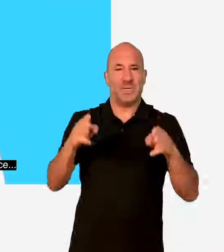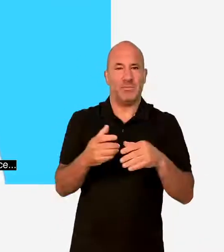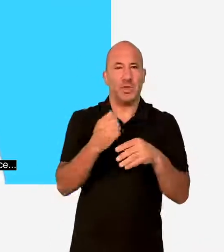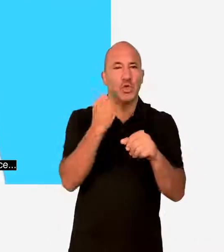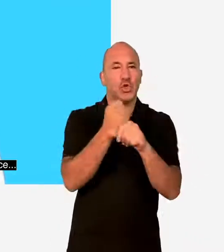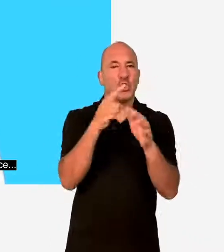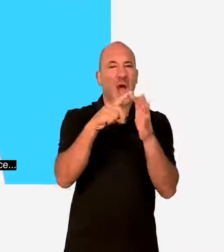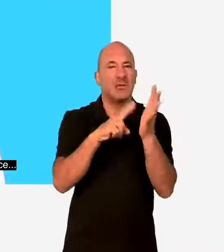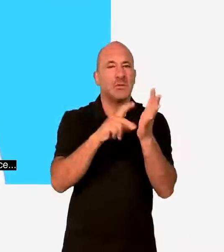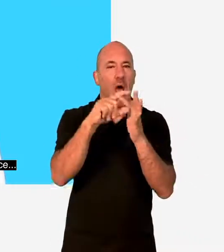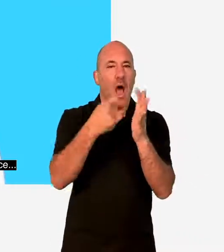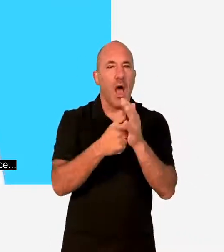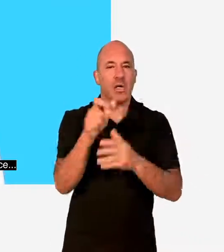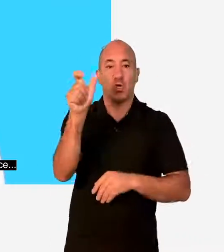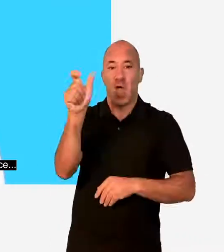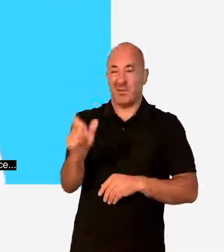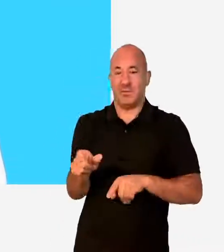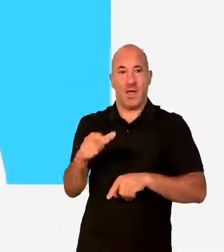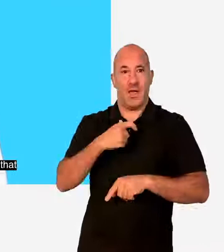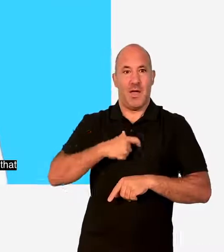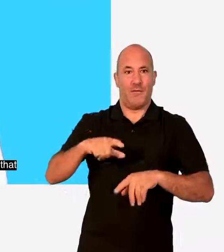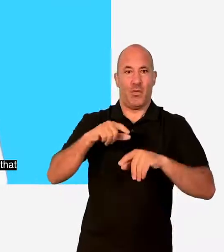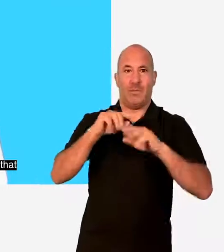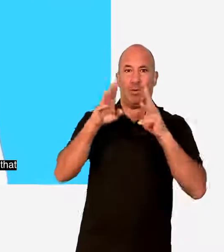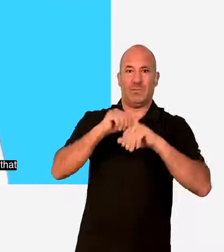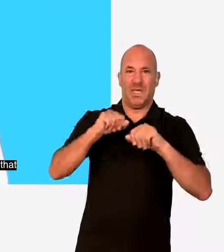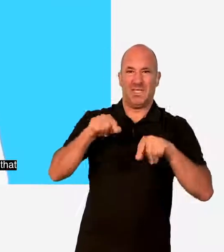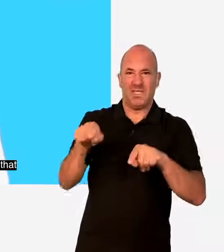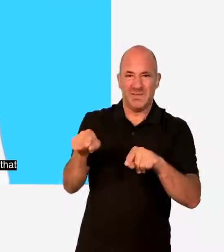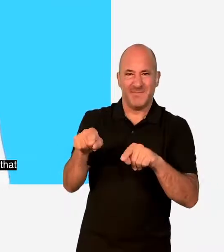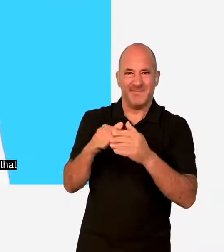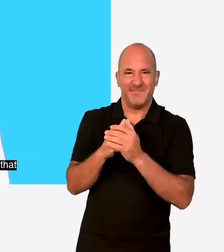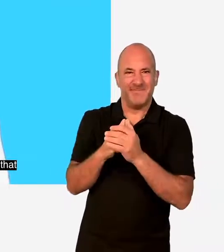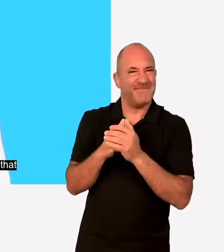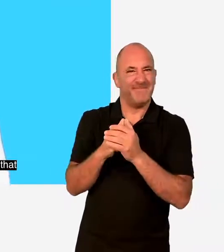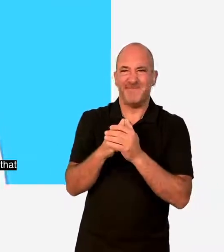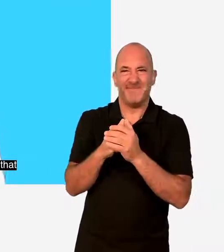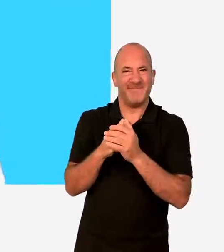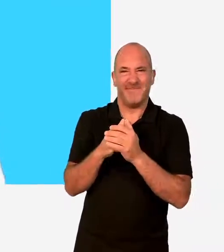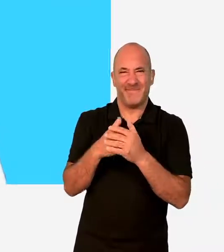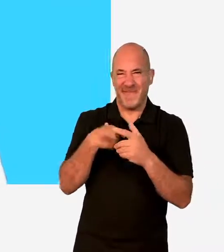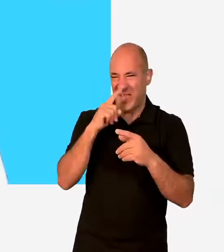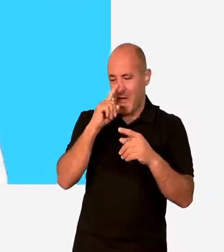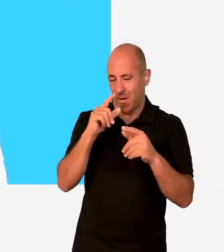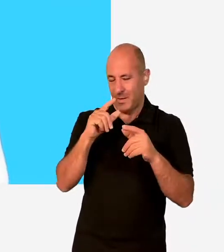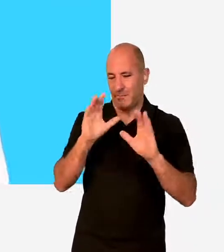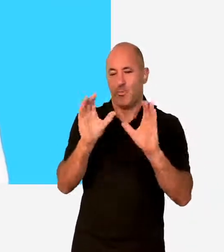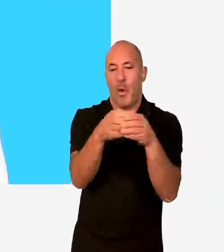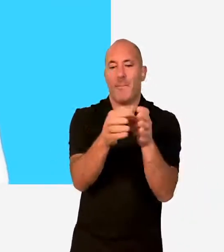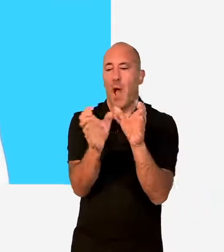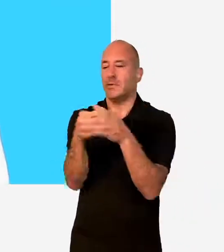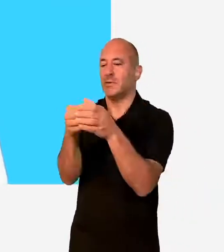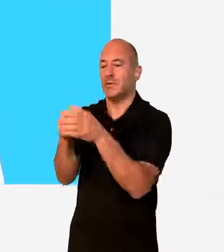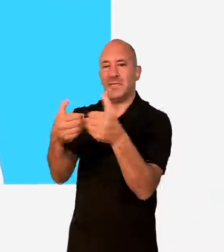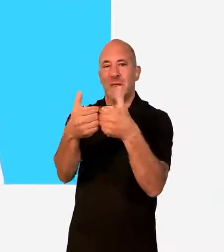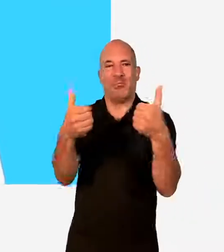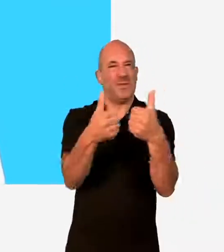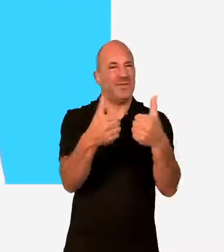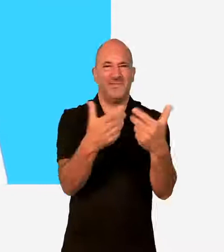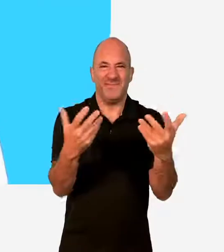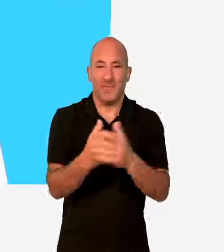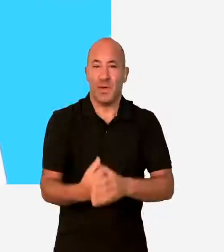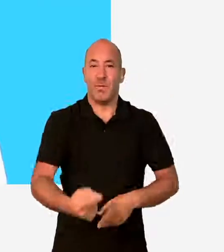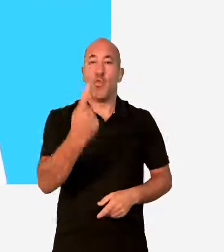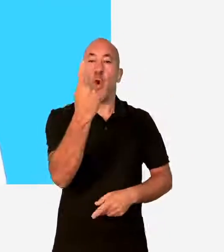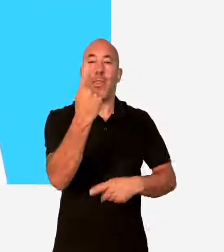museum space, gender in the museum space. But I don't think we're at a place where we can do that sort of compartmentalization right now. But if I had to change one